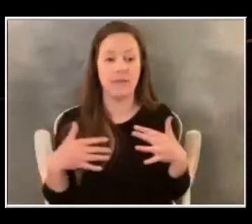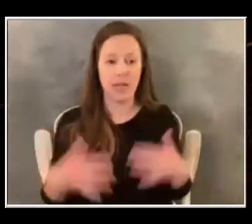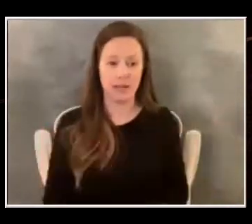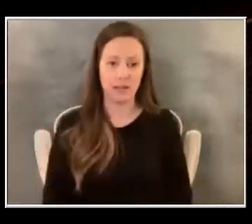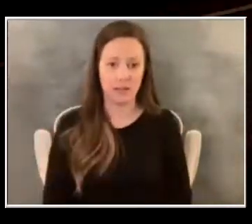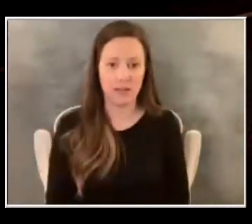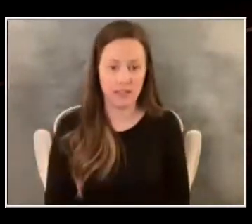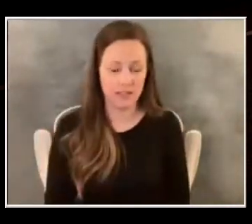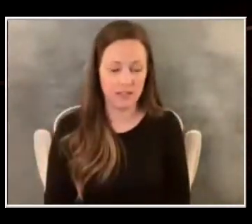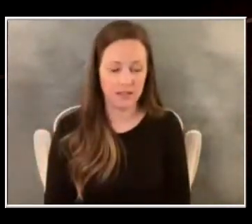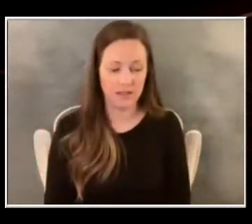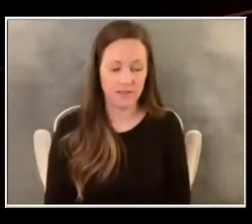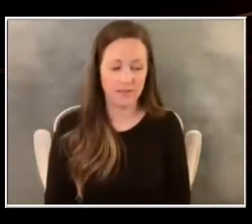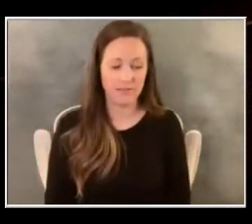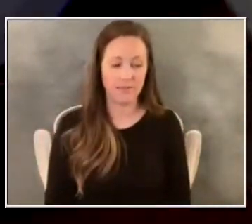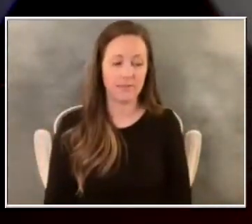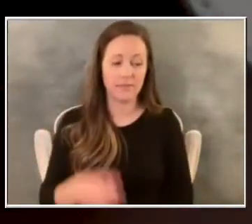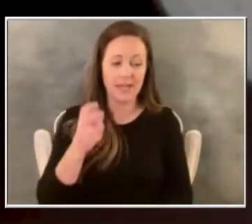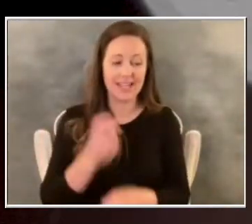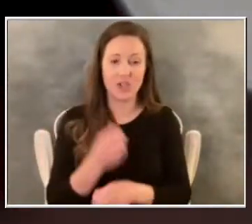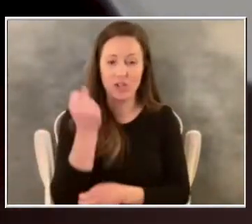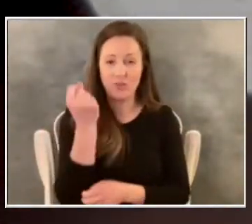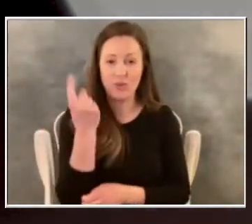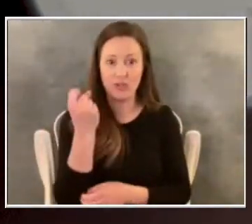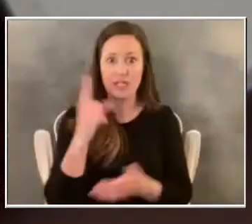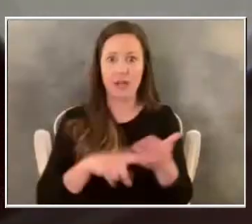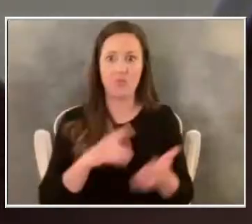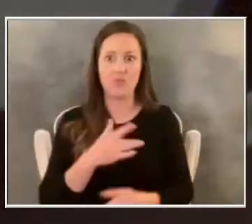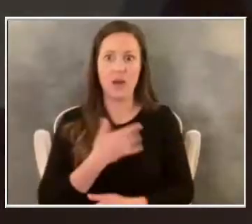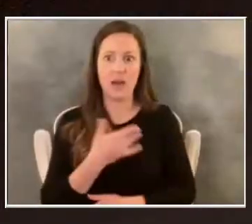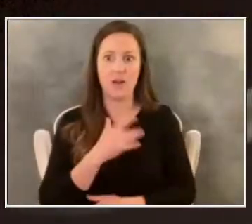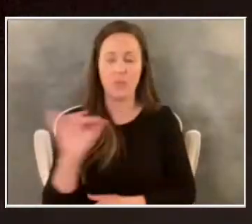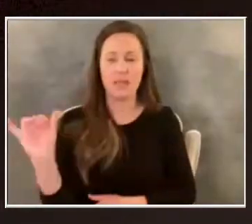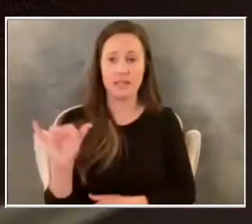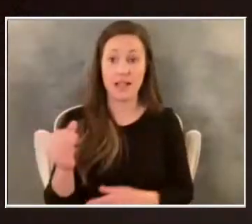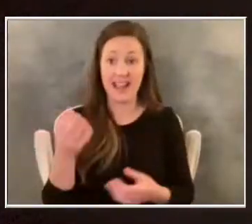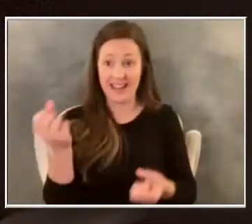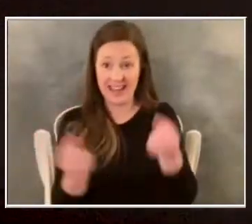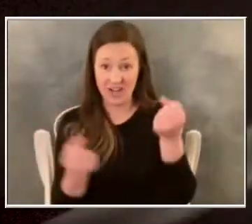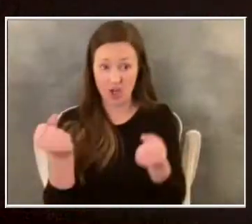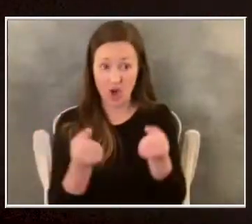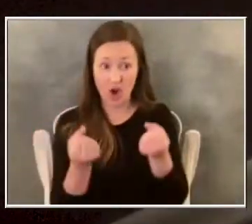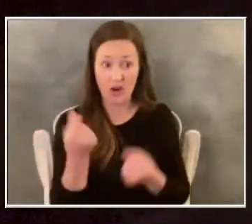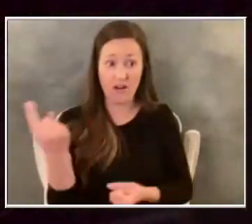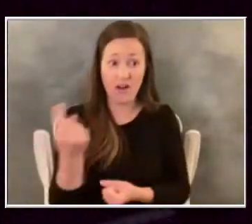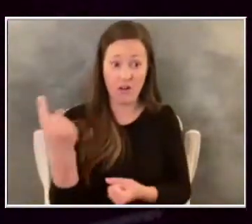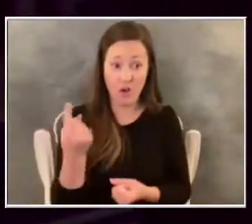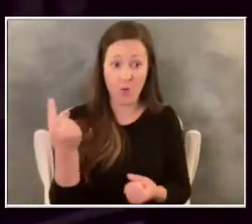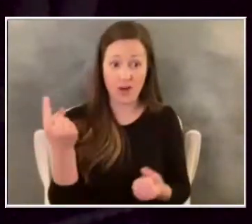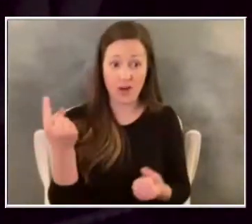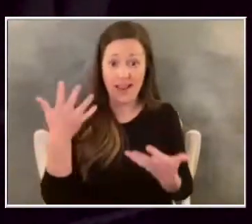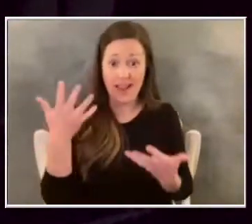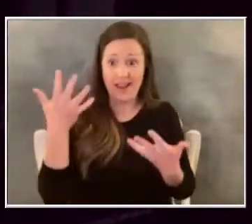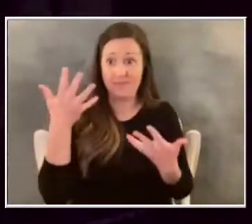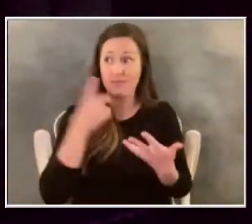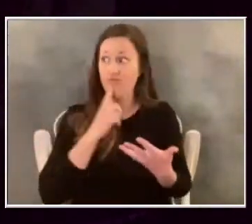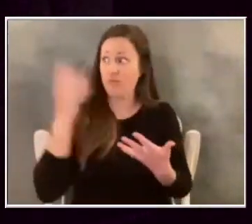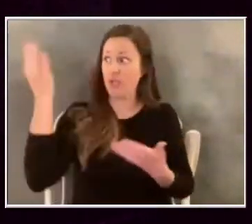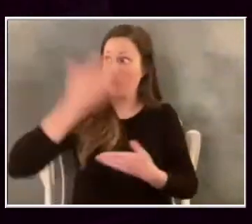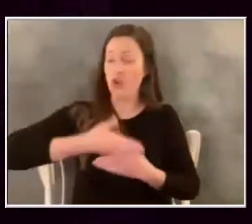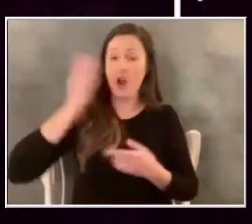It's hard to understand what it was like in a car alone in the dark until you listen to the 911